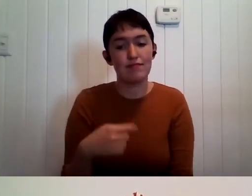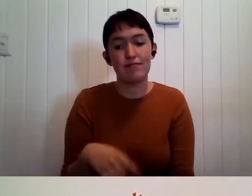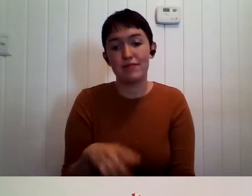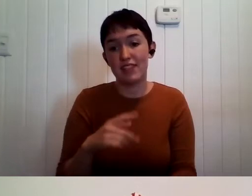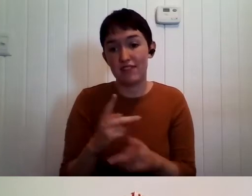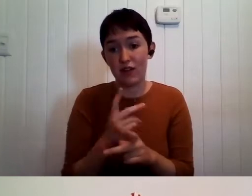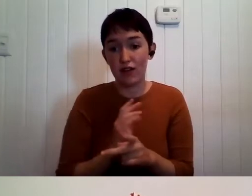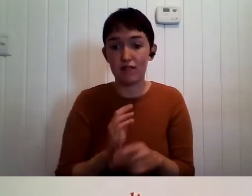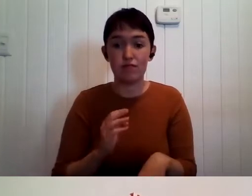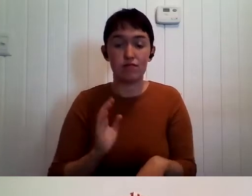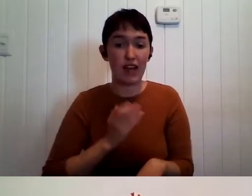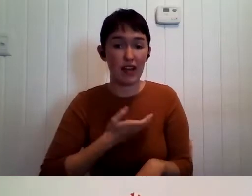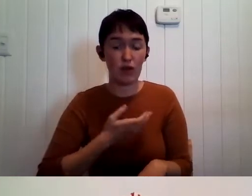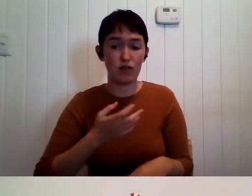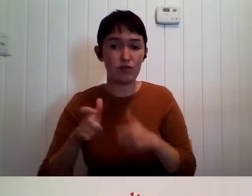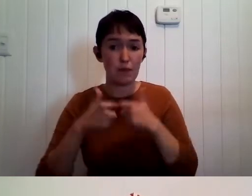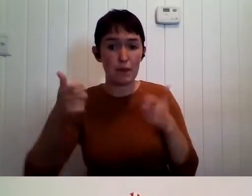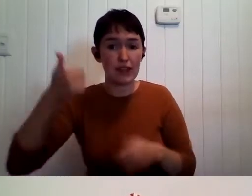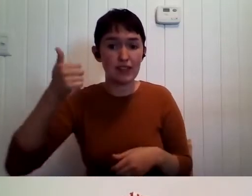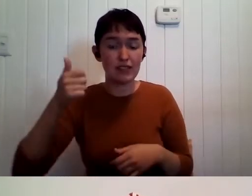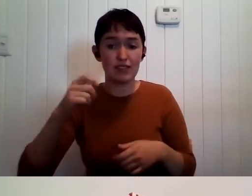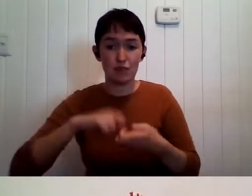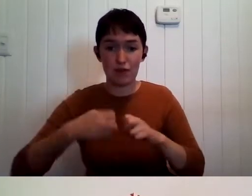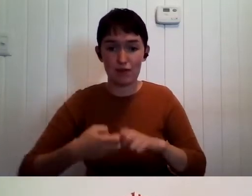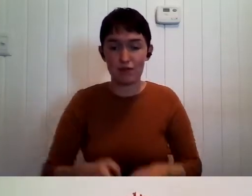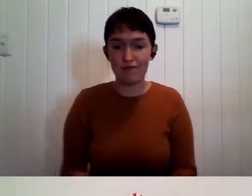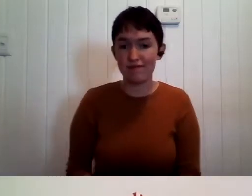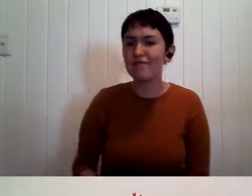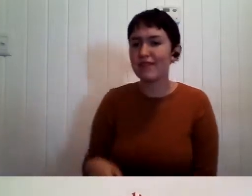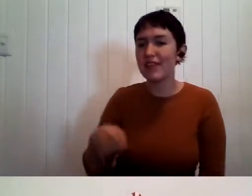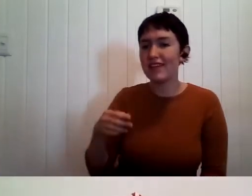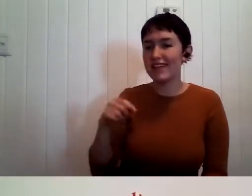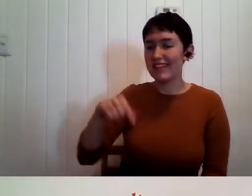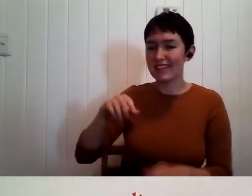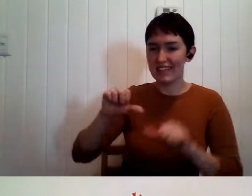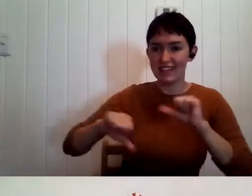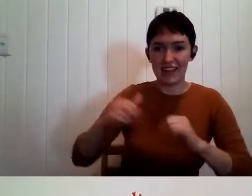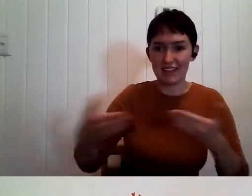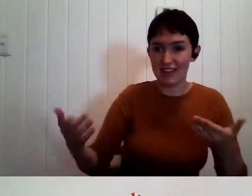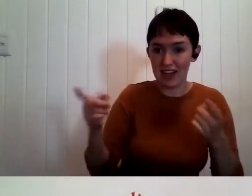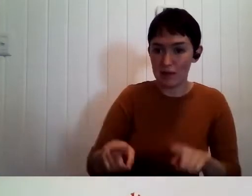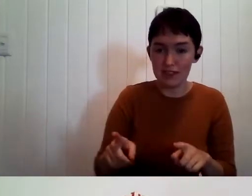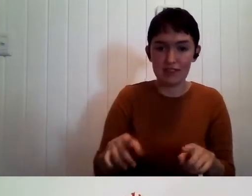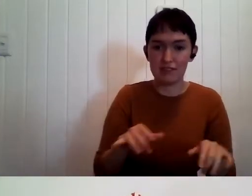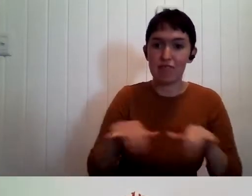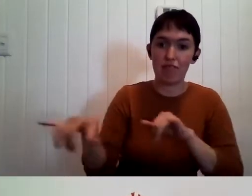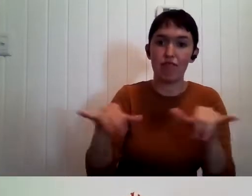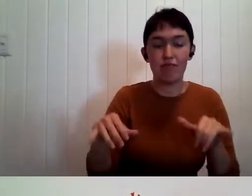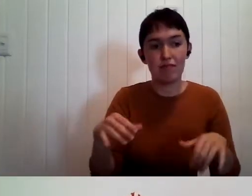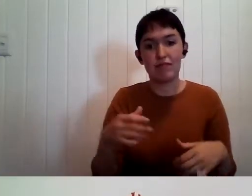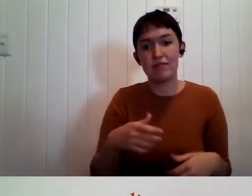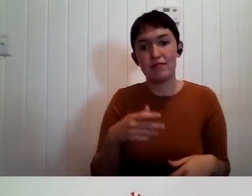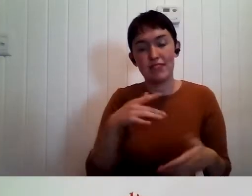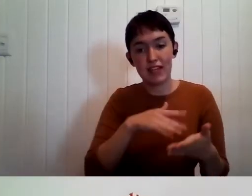problems. The more, this is like a scientific thing that happens with all science, whether you're studying, giraffes or space or whatever, the more